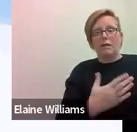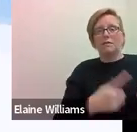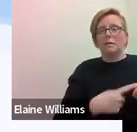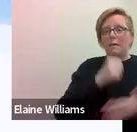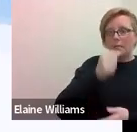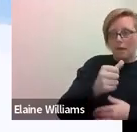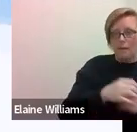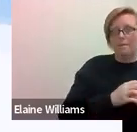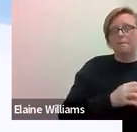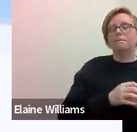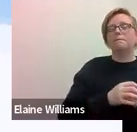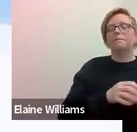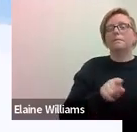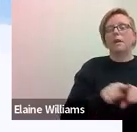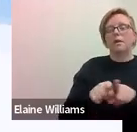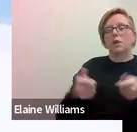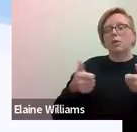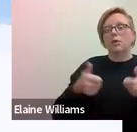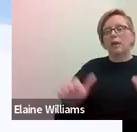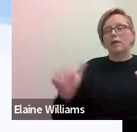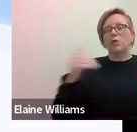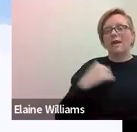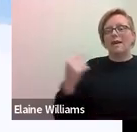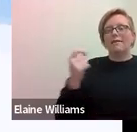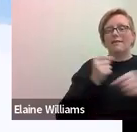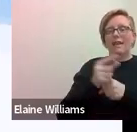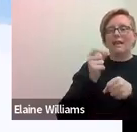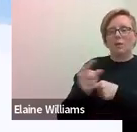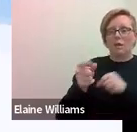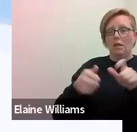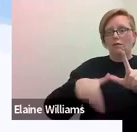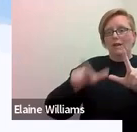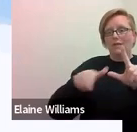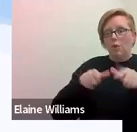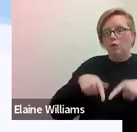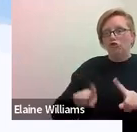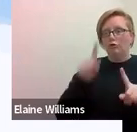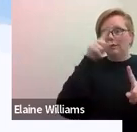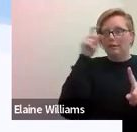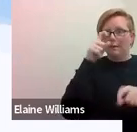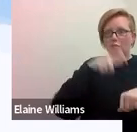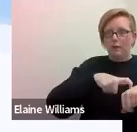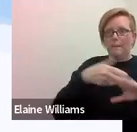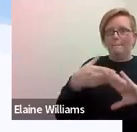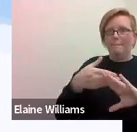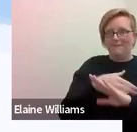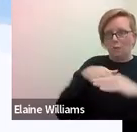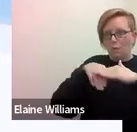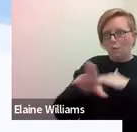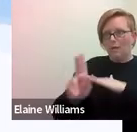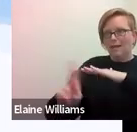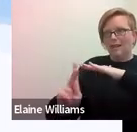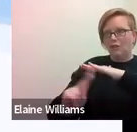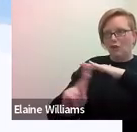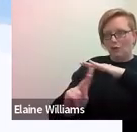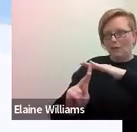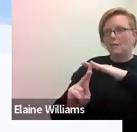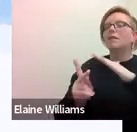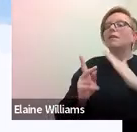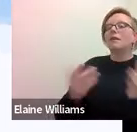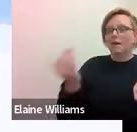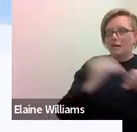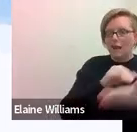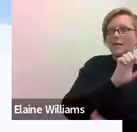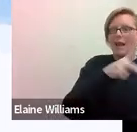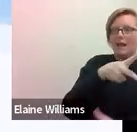have annual reviews that occurred in the summer prior to the meeting as well, just so that we